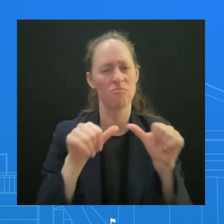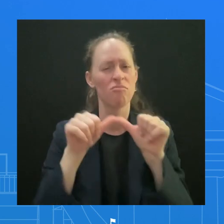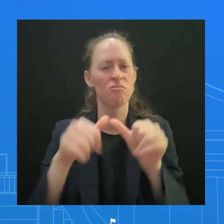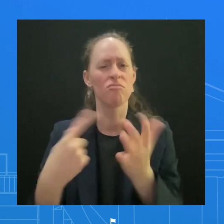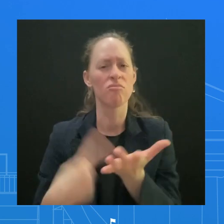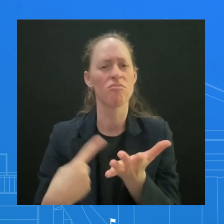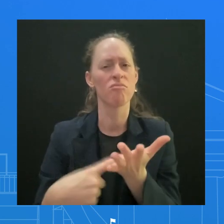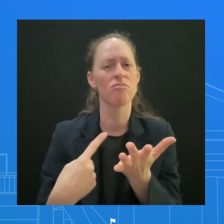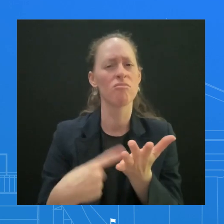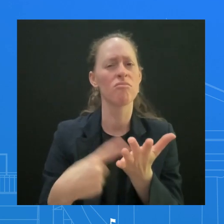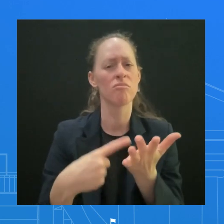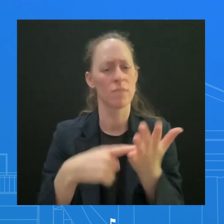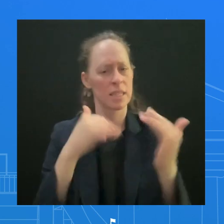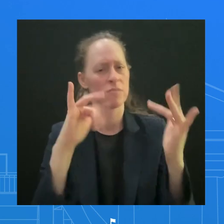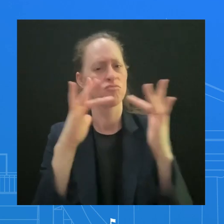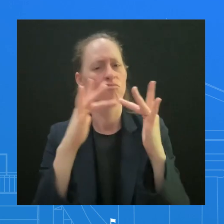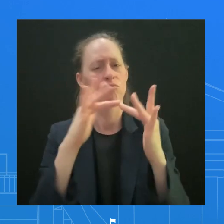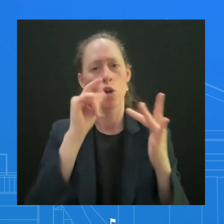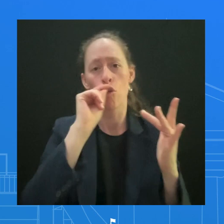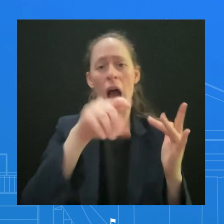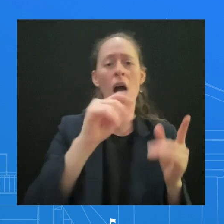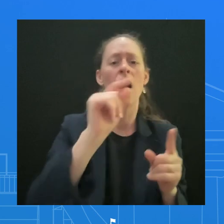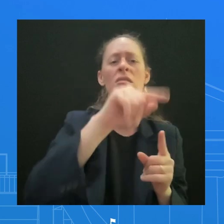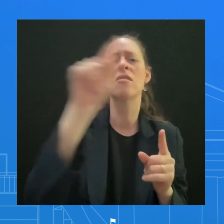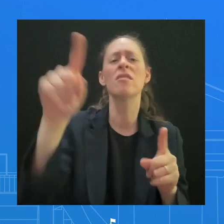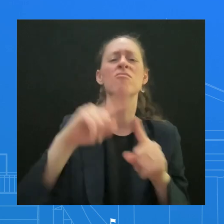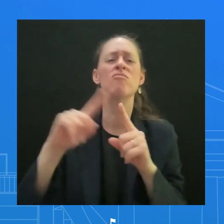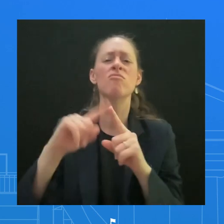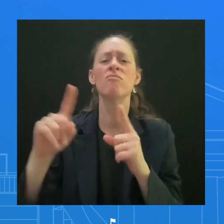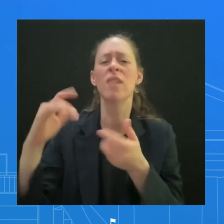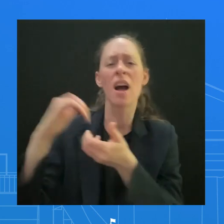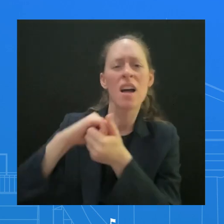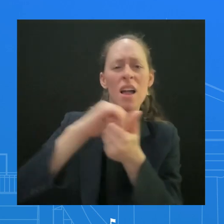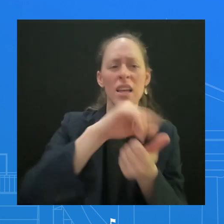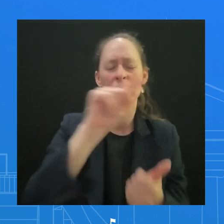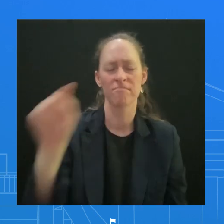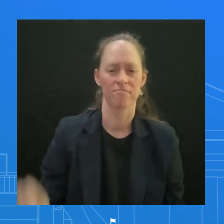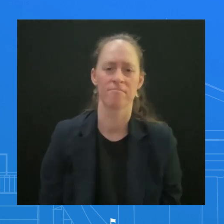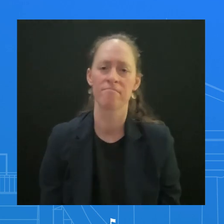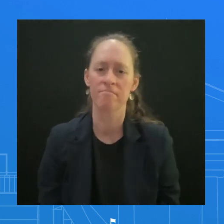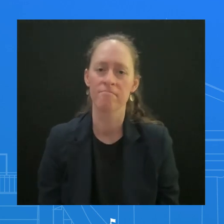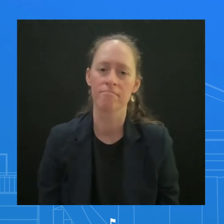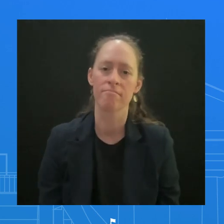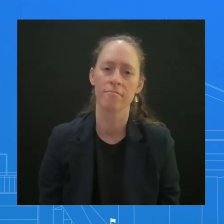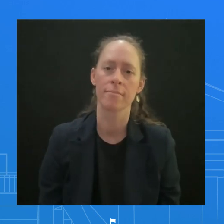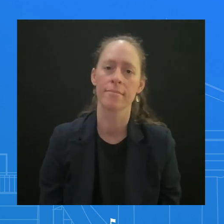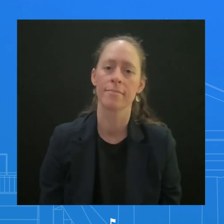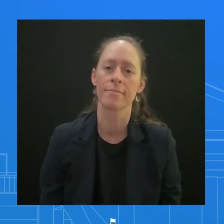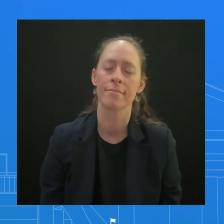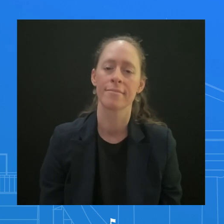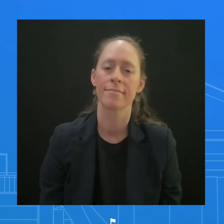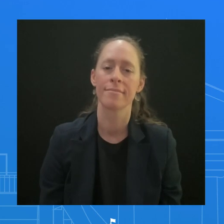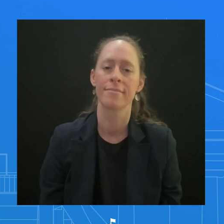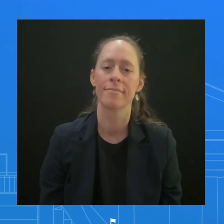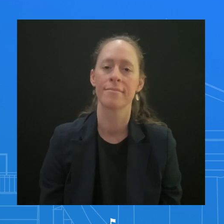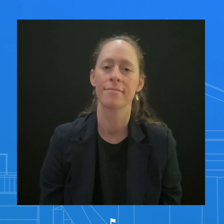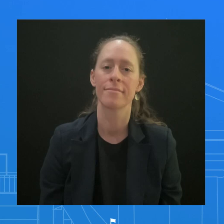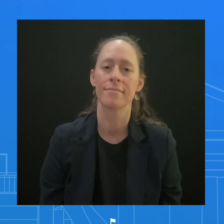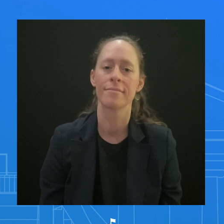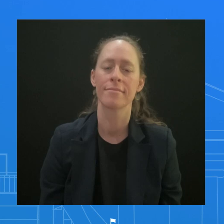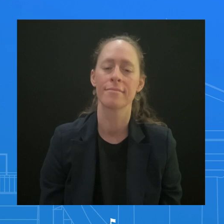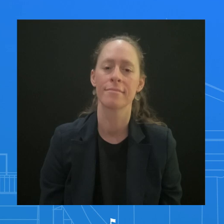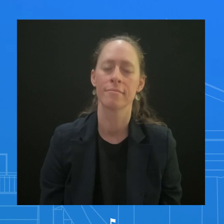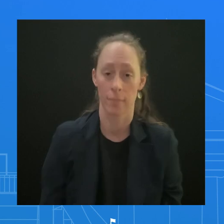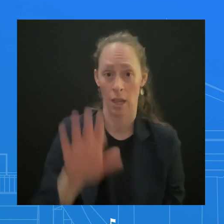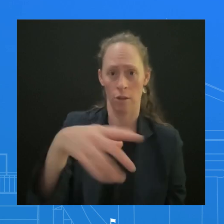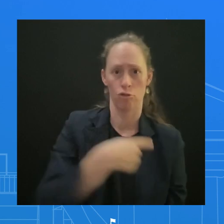and partners alike. Hey, John, China's complaining that the president's description of Xi as a dictator is a